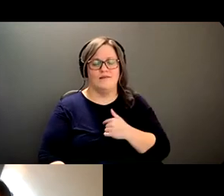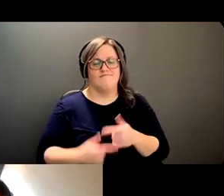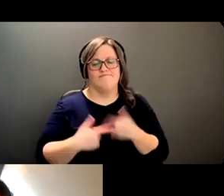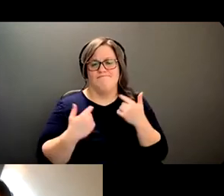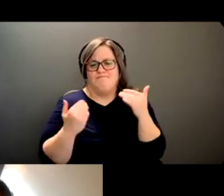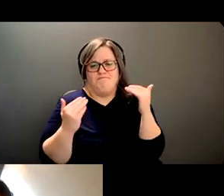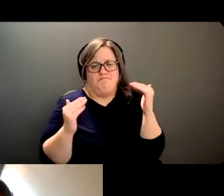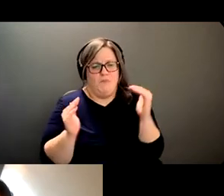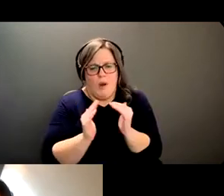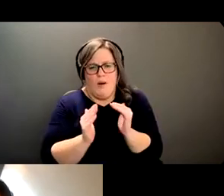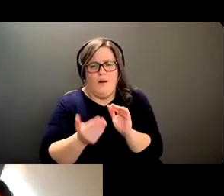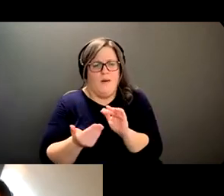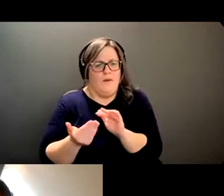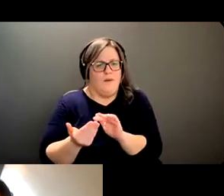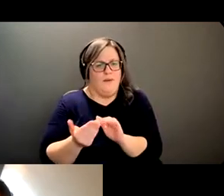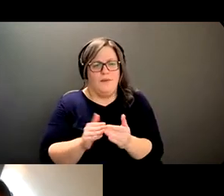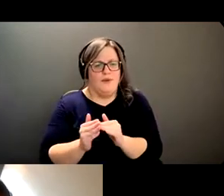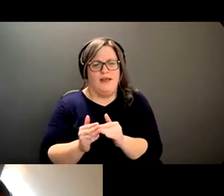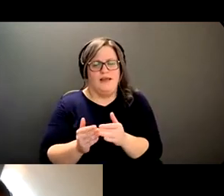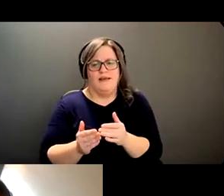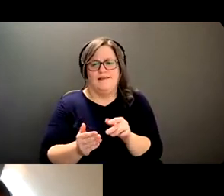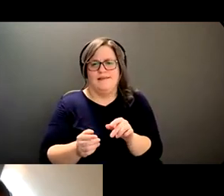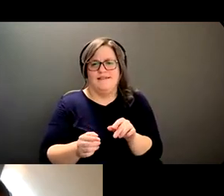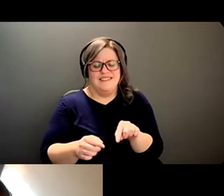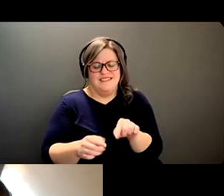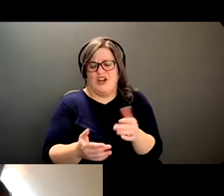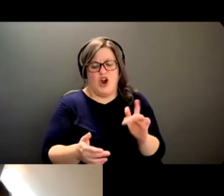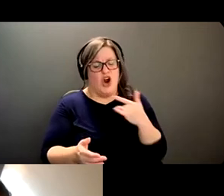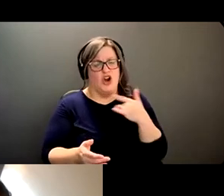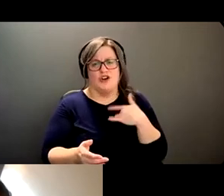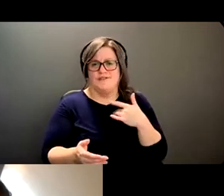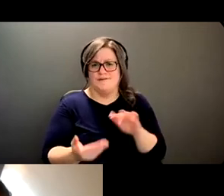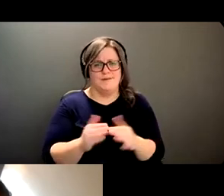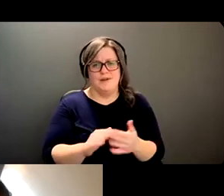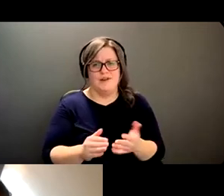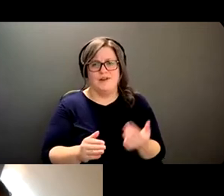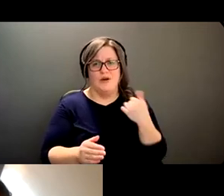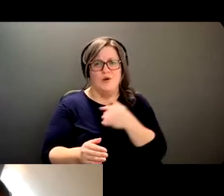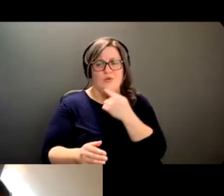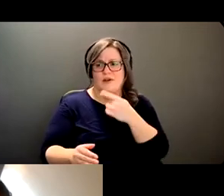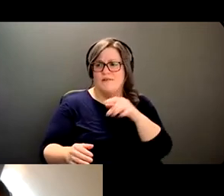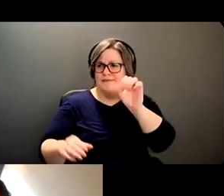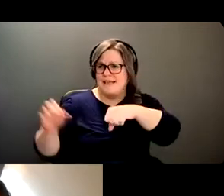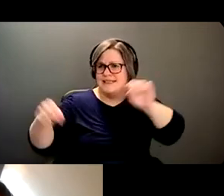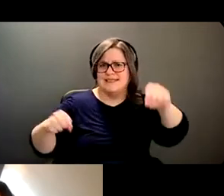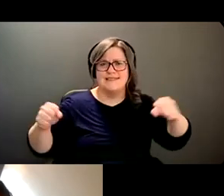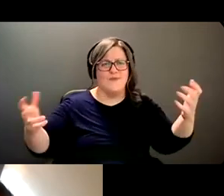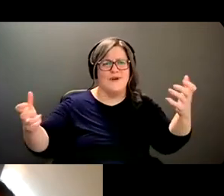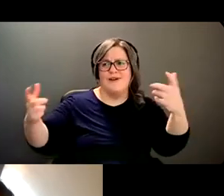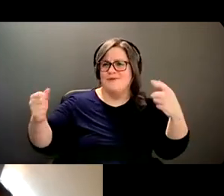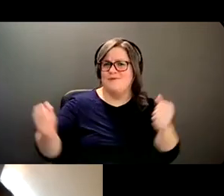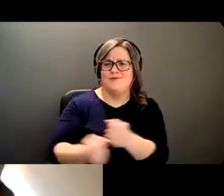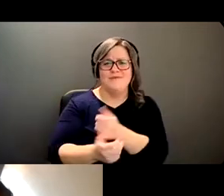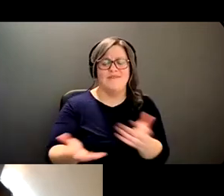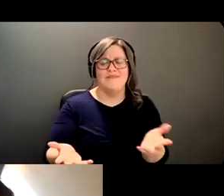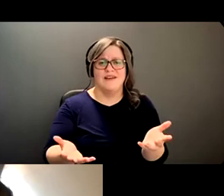is kind of the heart of the community. Does everything, and it's like yes, yes to everything, and it can really